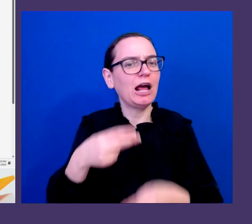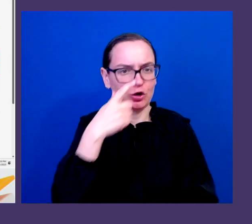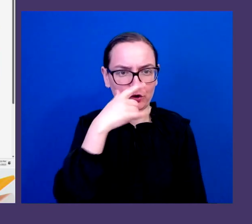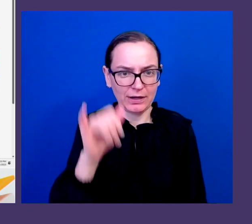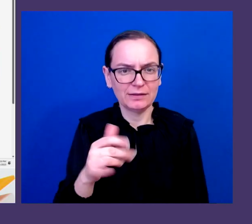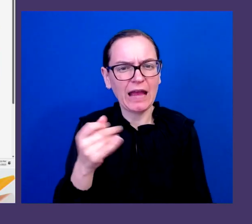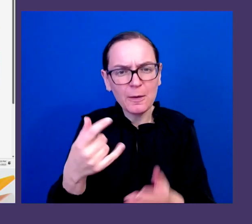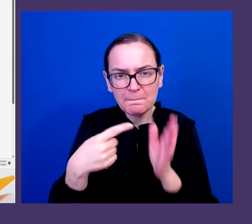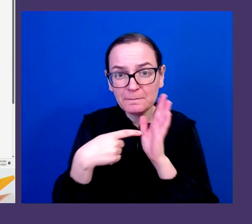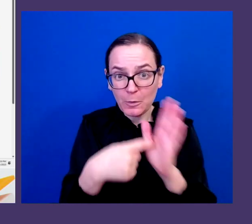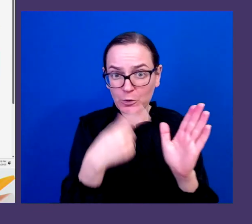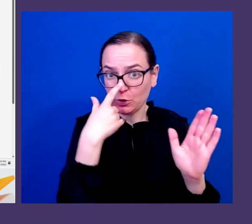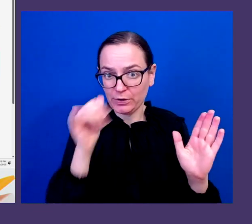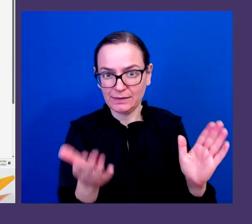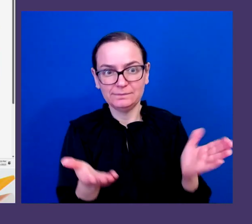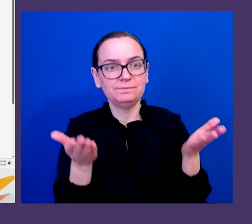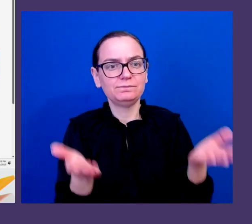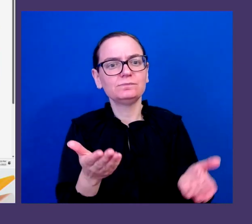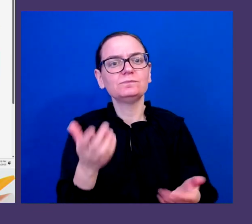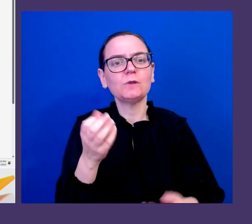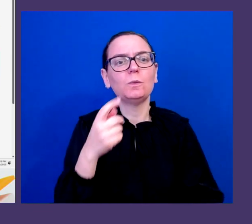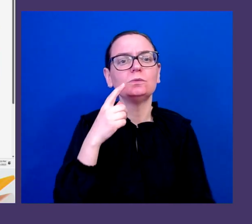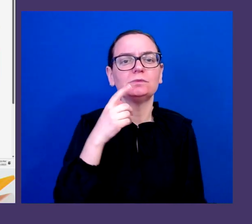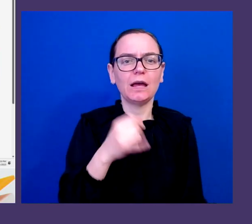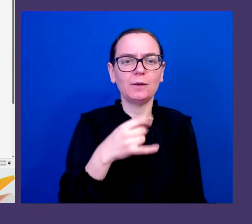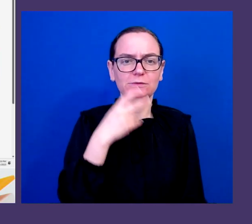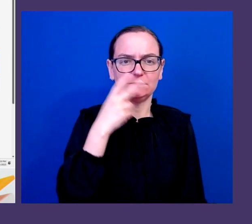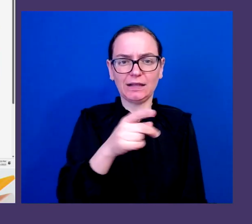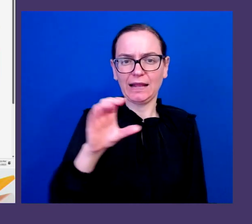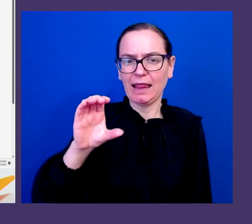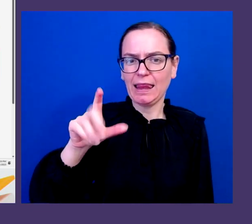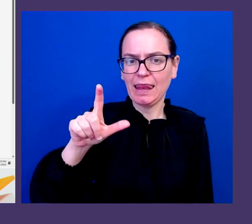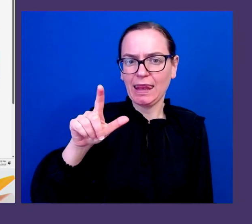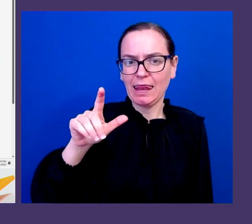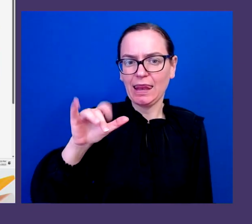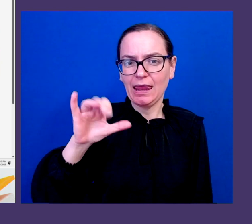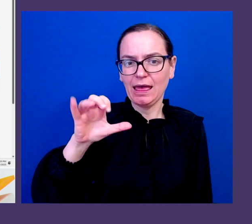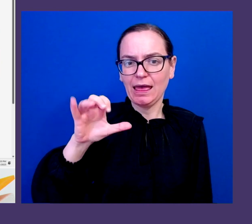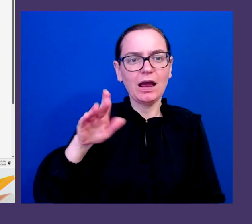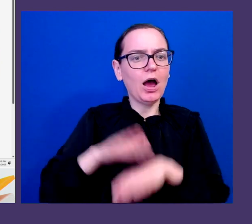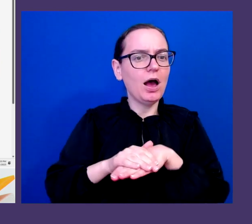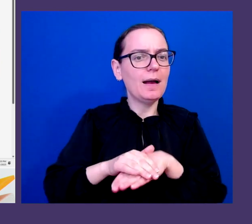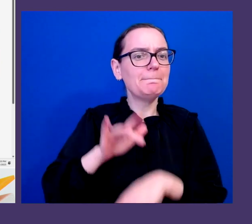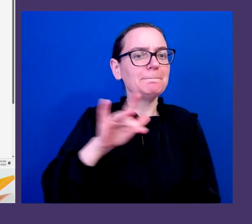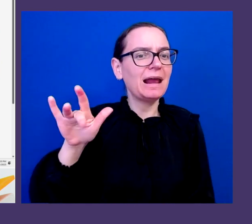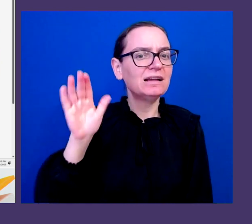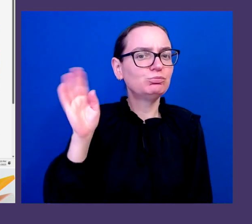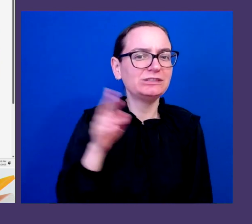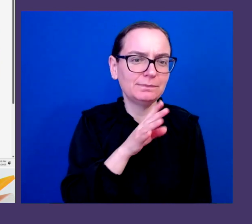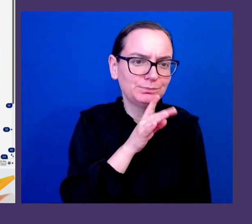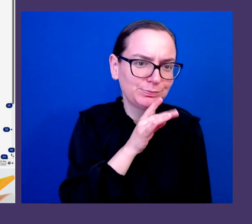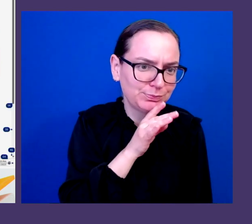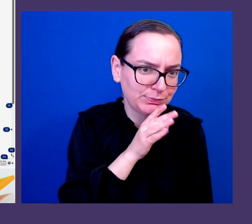presentation. Using voice control. Show numbers.